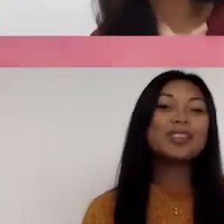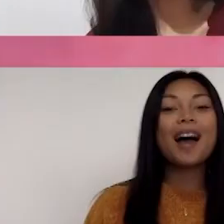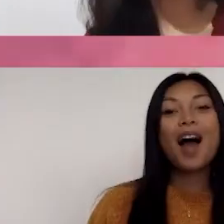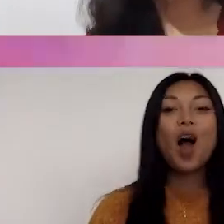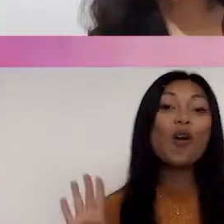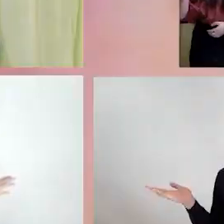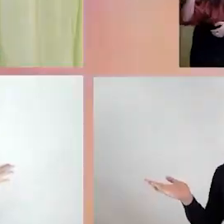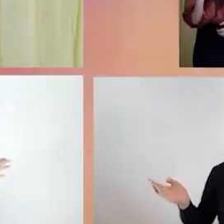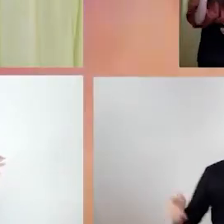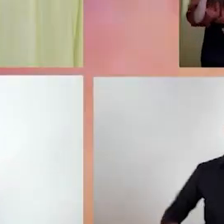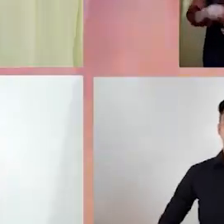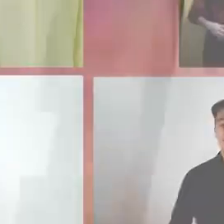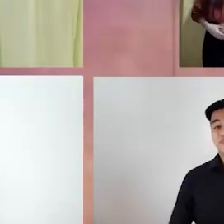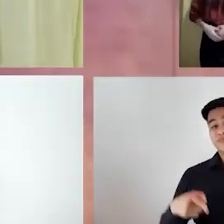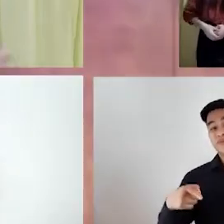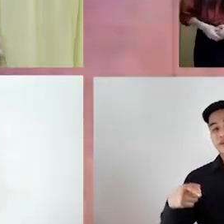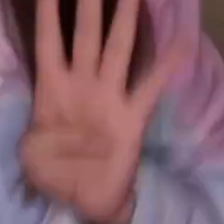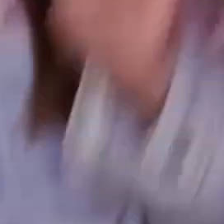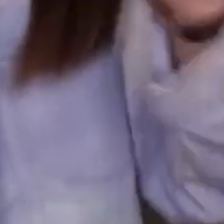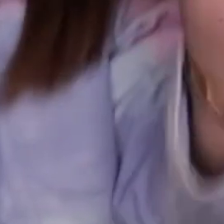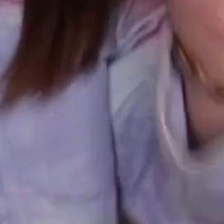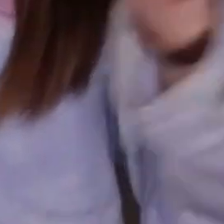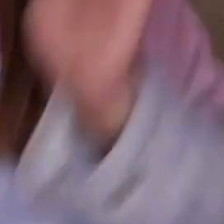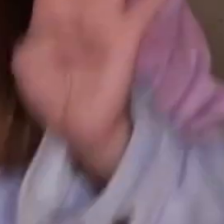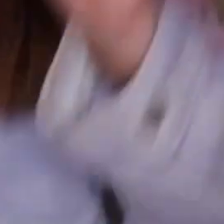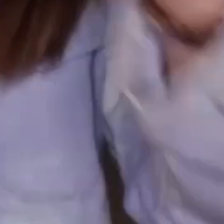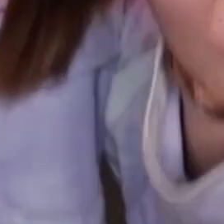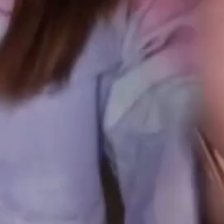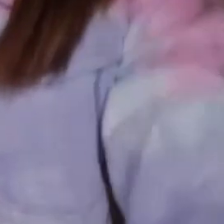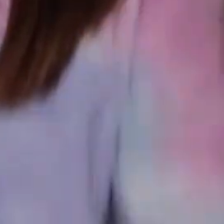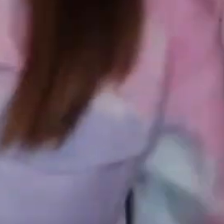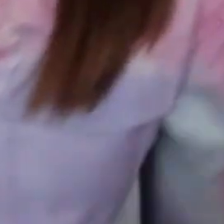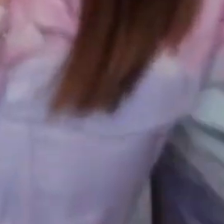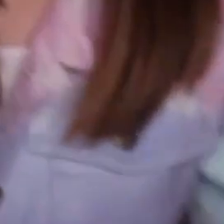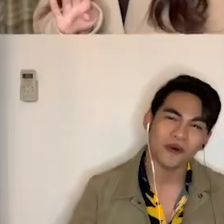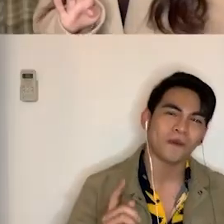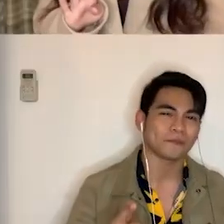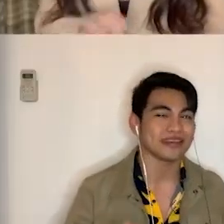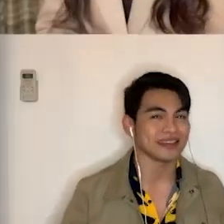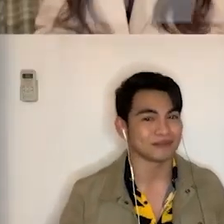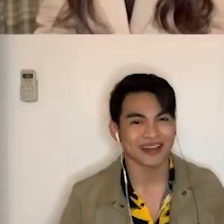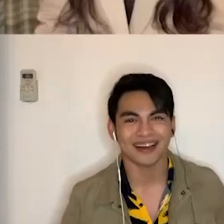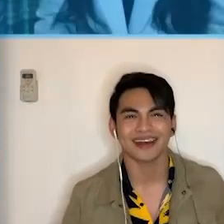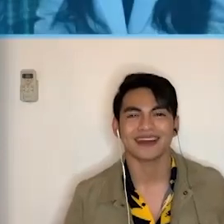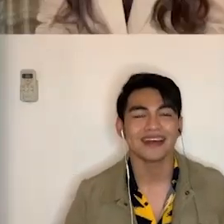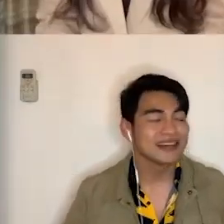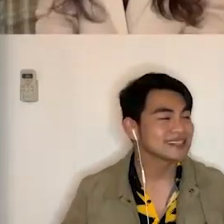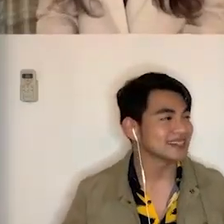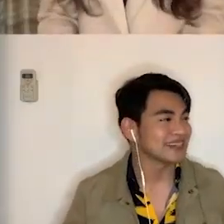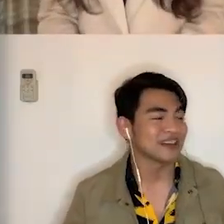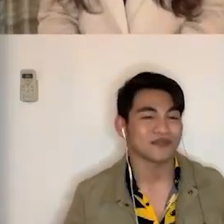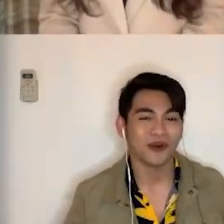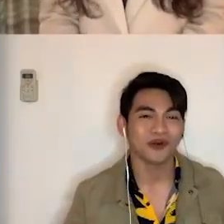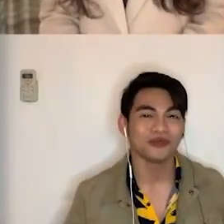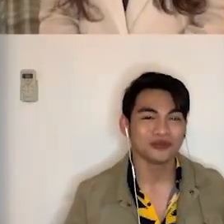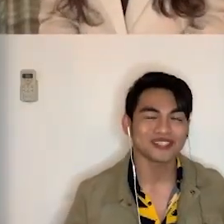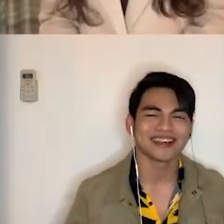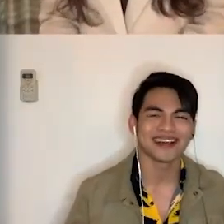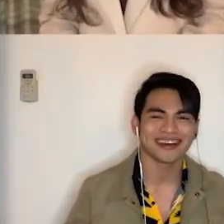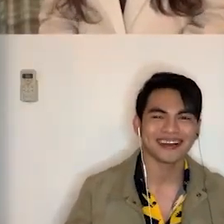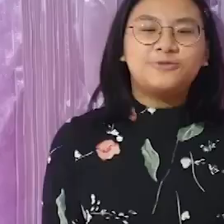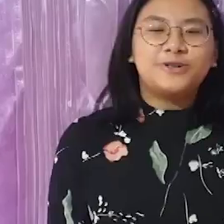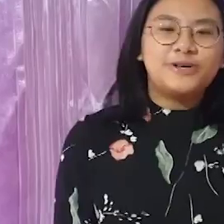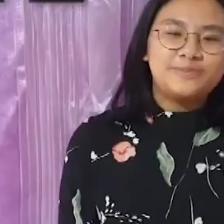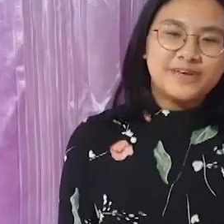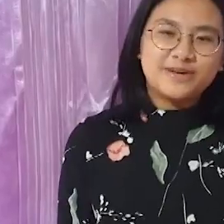News na. 4 PM na, CFO News na. 4 PM na, CFO News